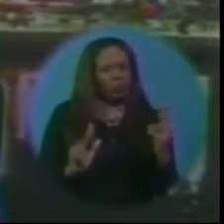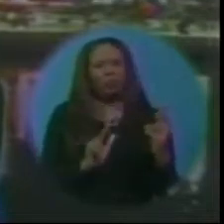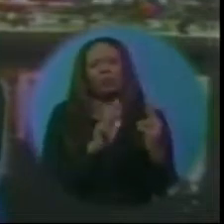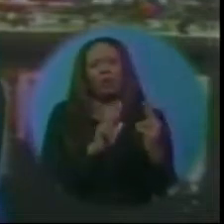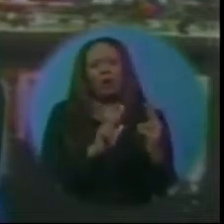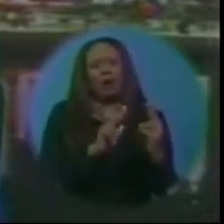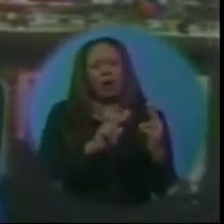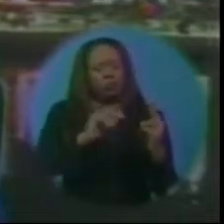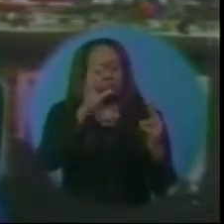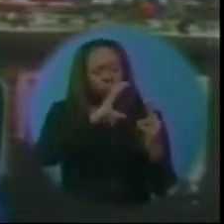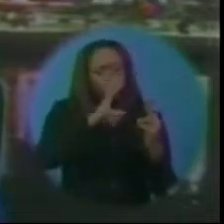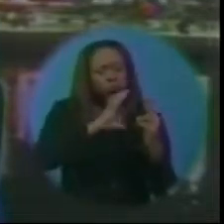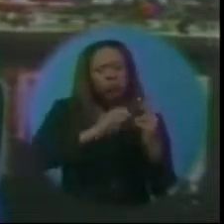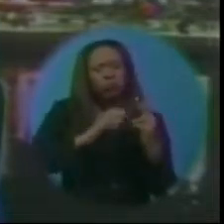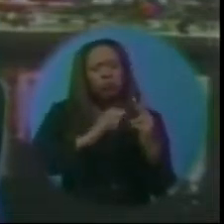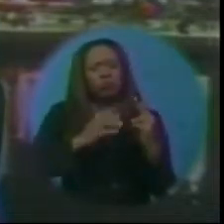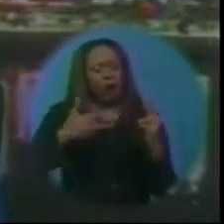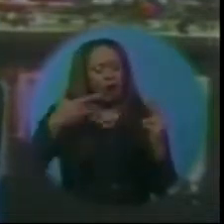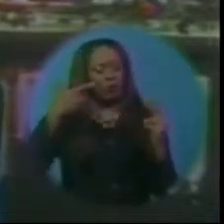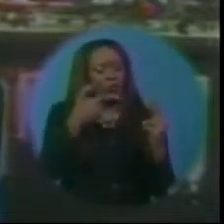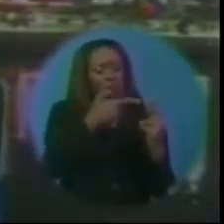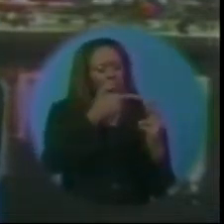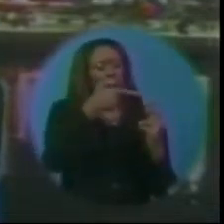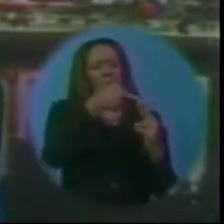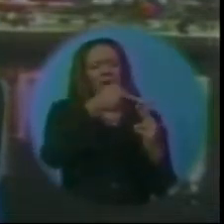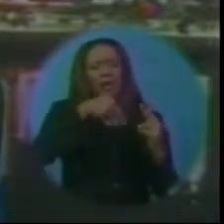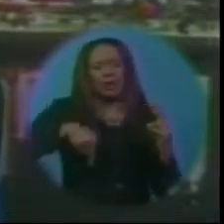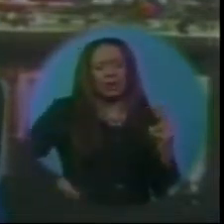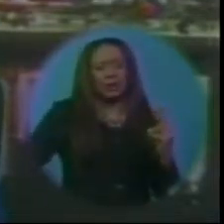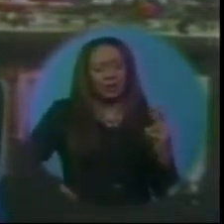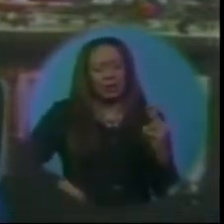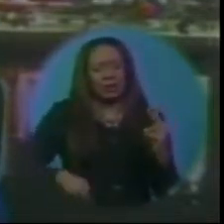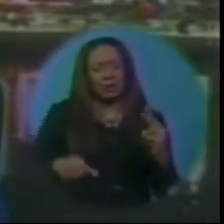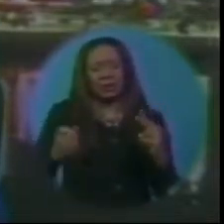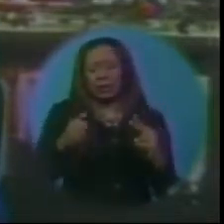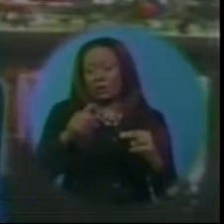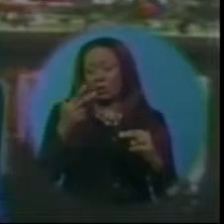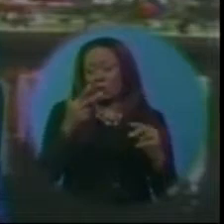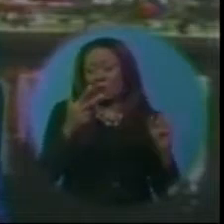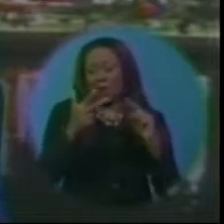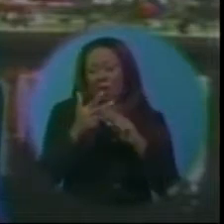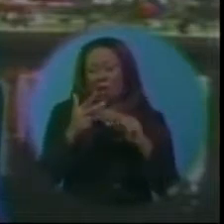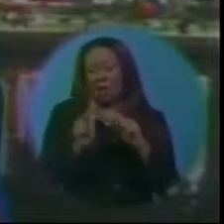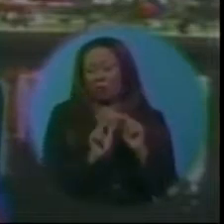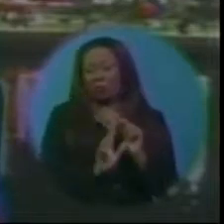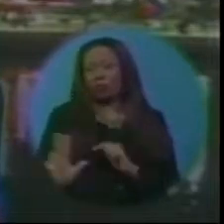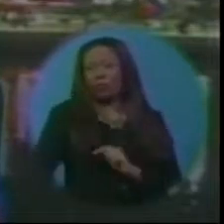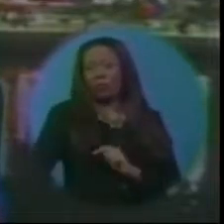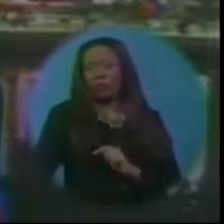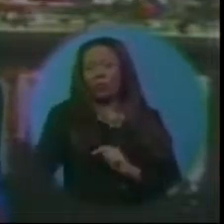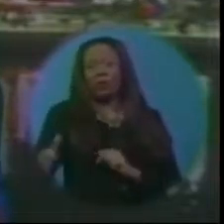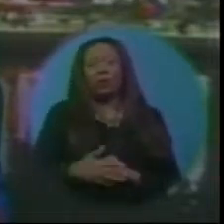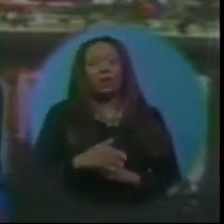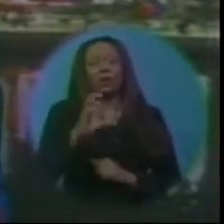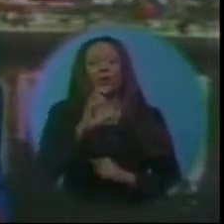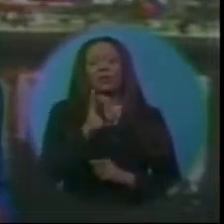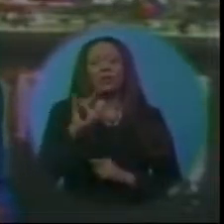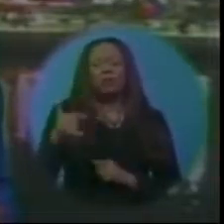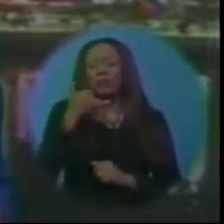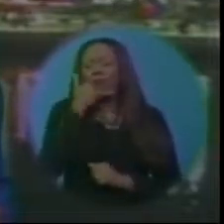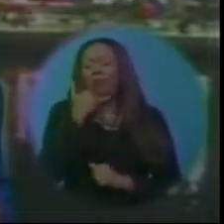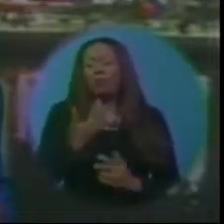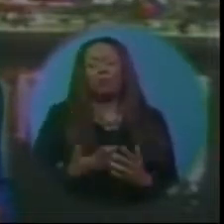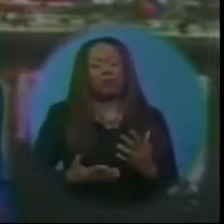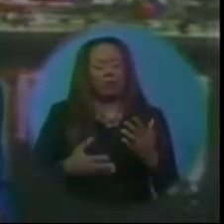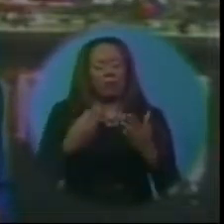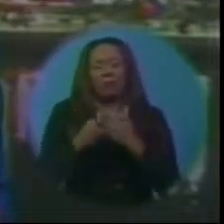robbing and shooting Wright in the left foot in the process before fleeing the scene. His cell phone and an undisclosed sum of money were taken.